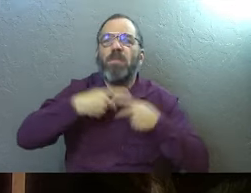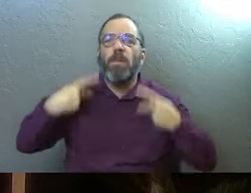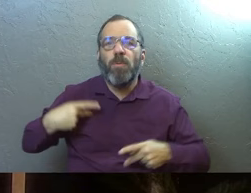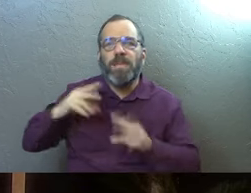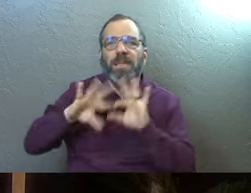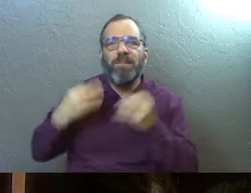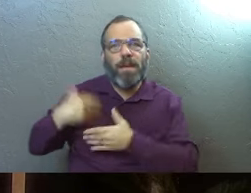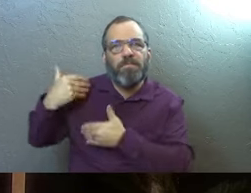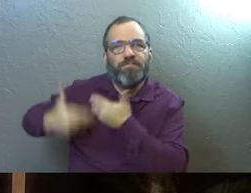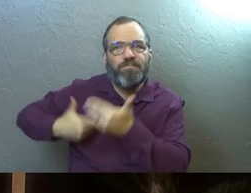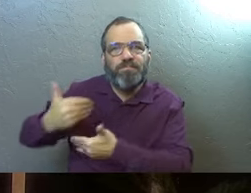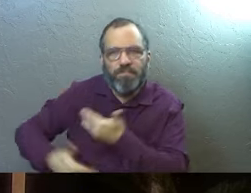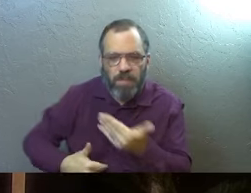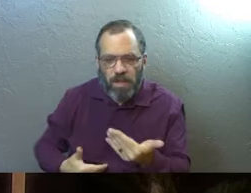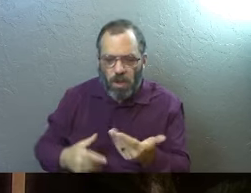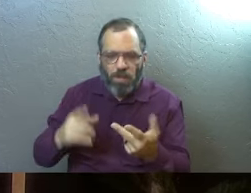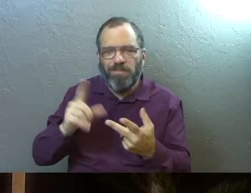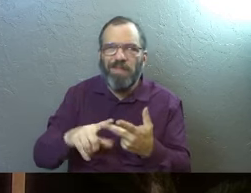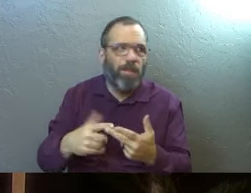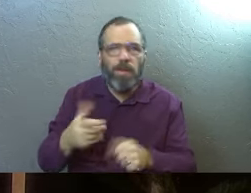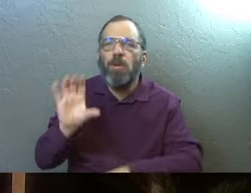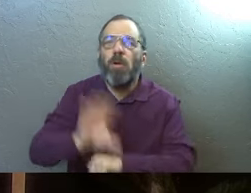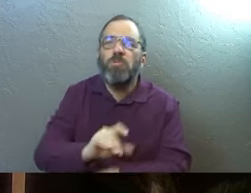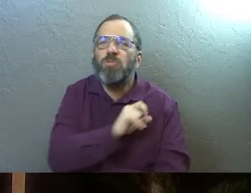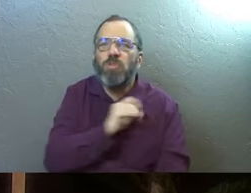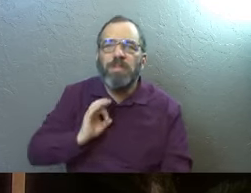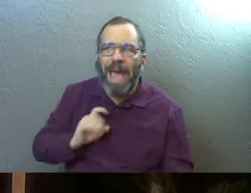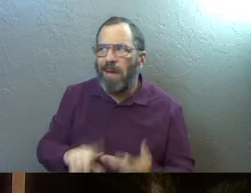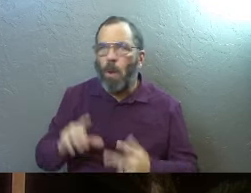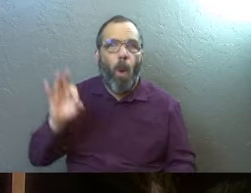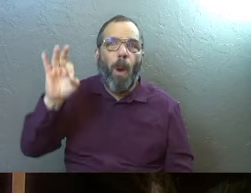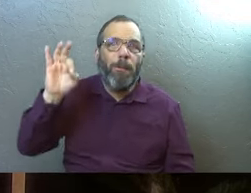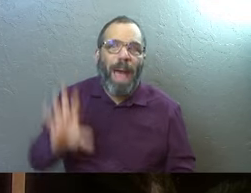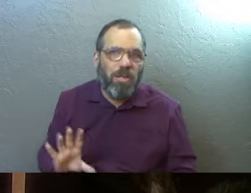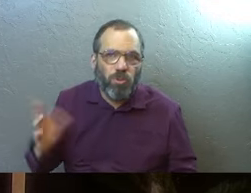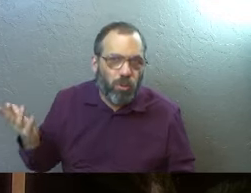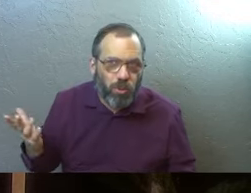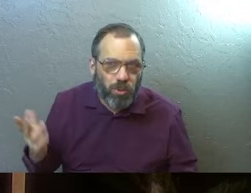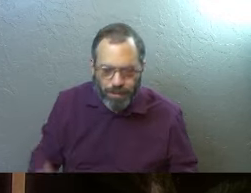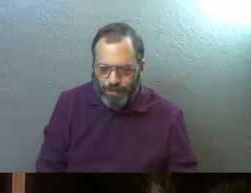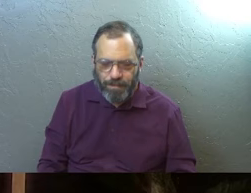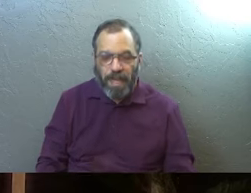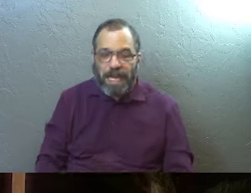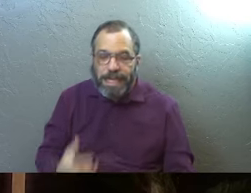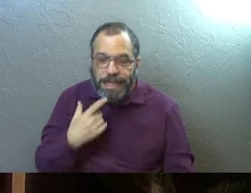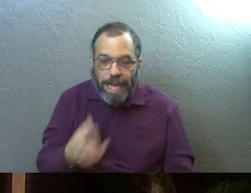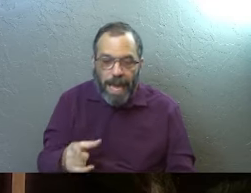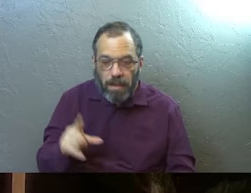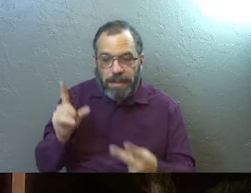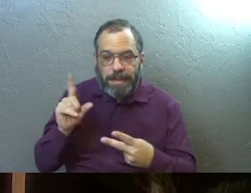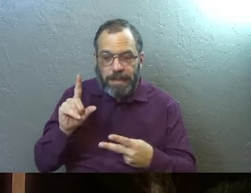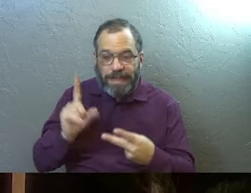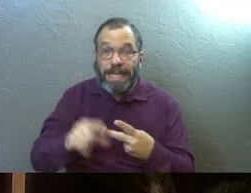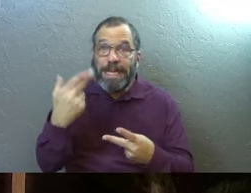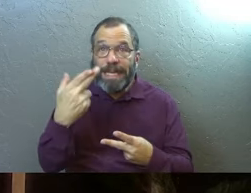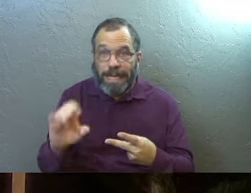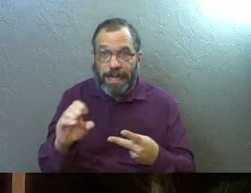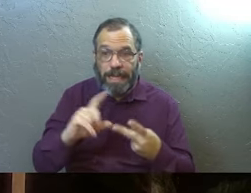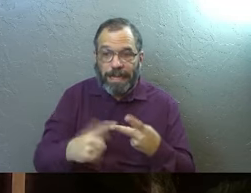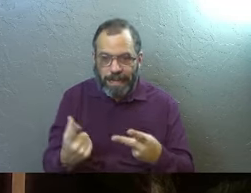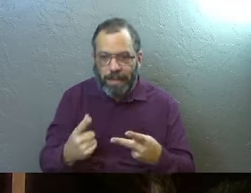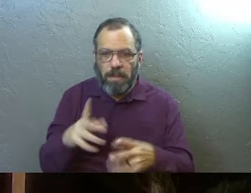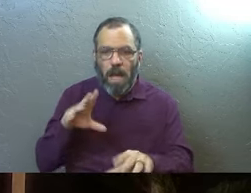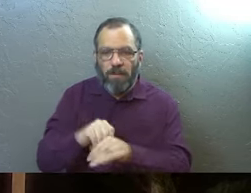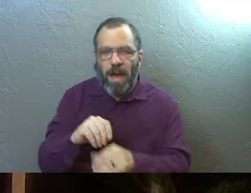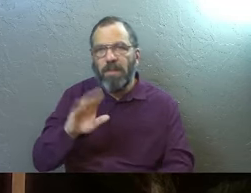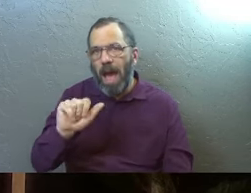line. And so they're church staff, pastors, if you will. And it says that he is part of the division